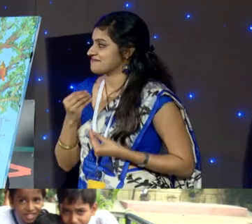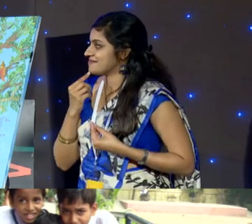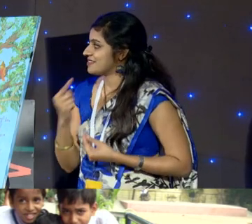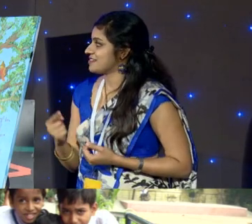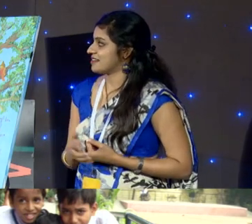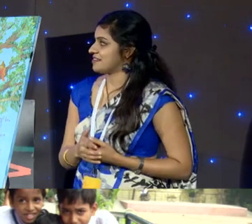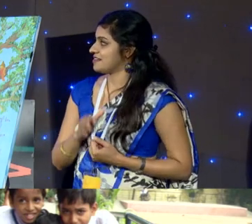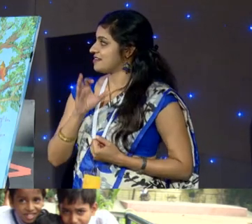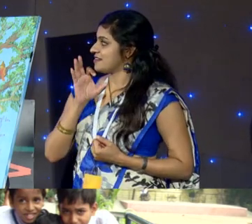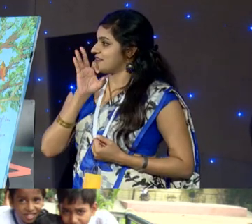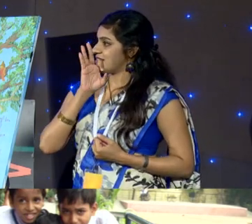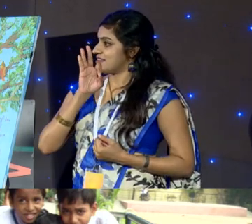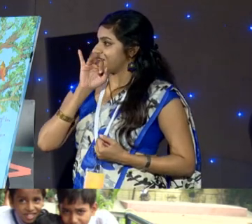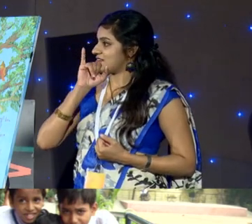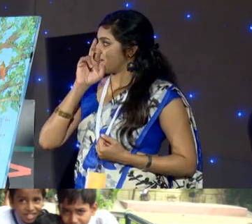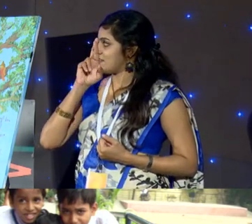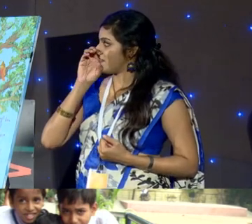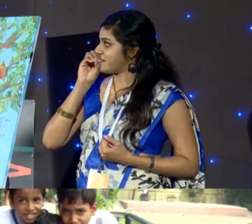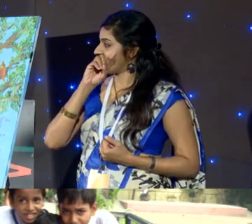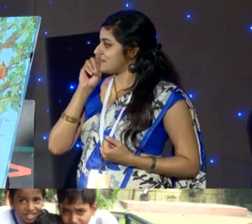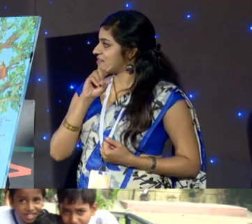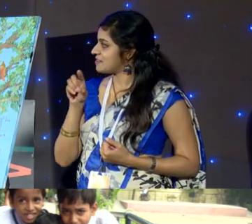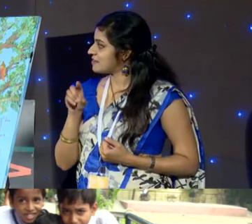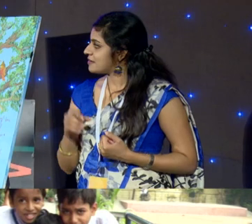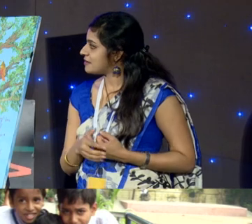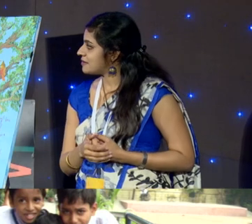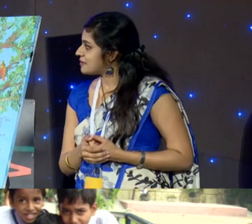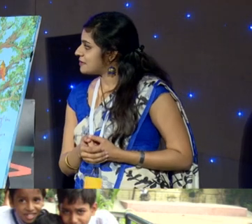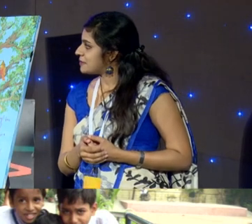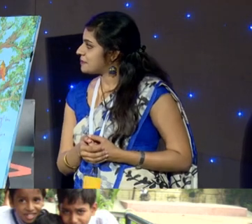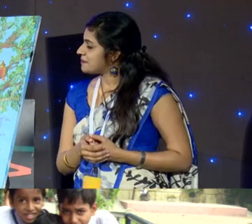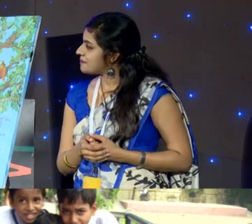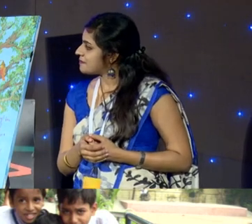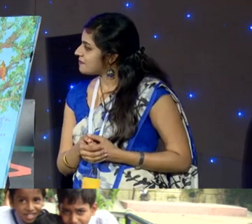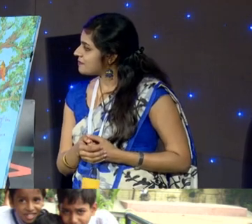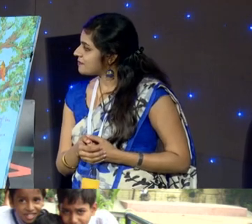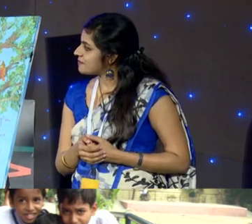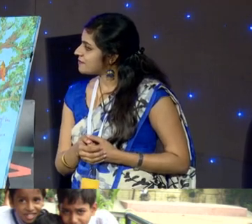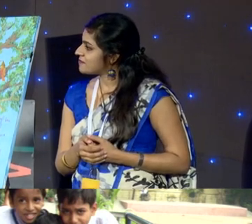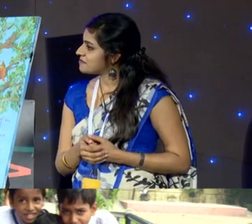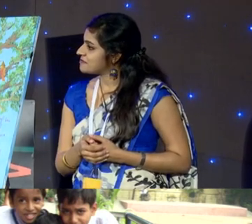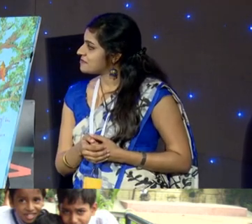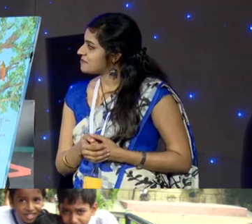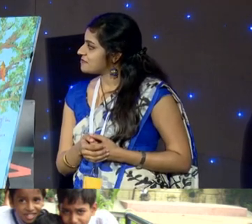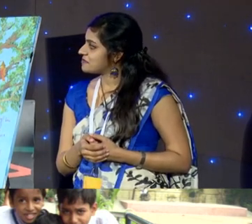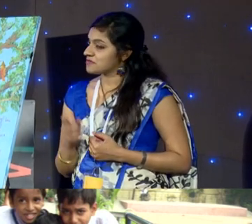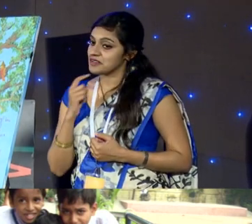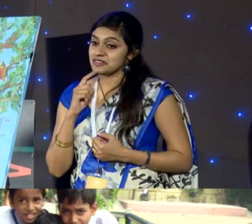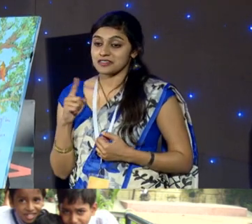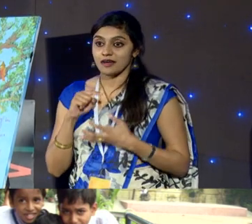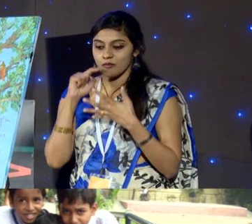Feroz is farsighted, energetic, robust, organized,